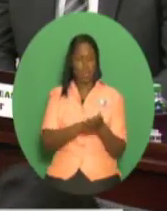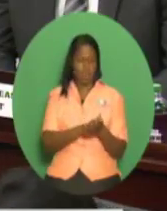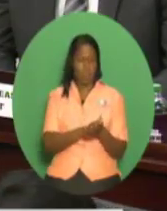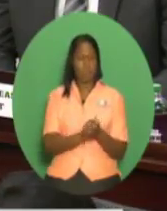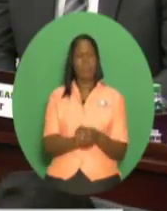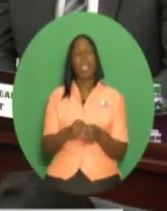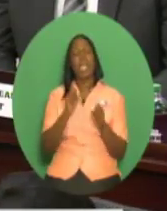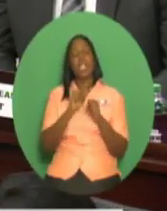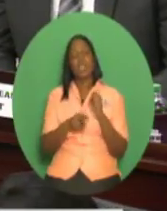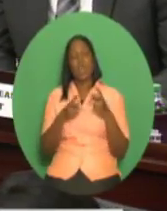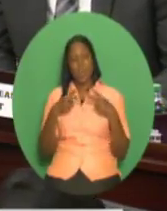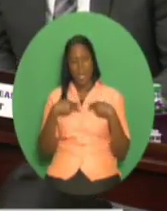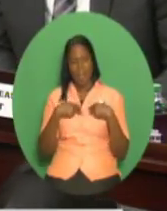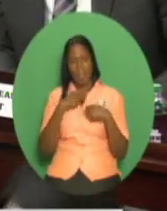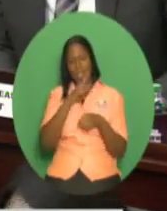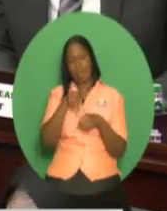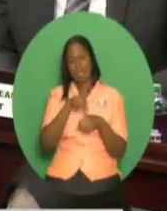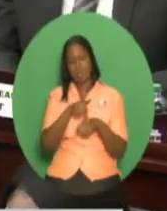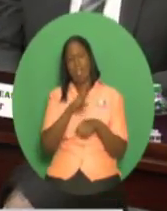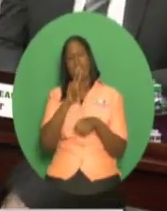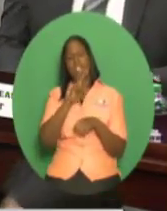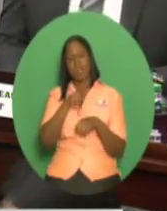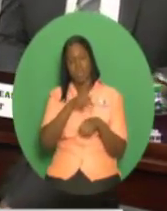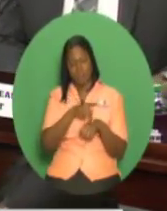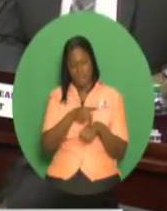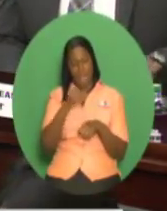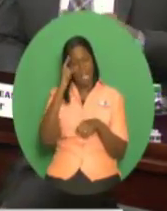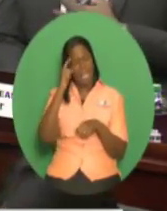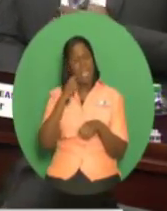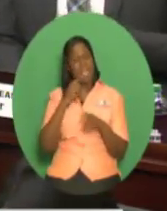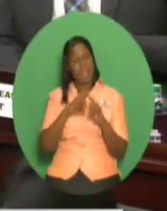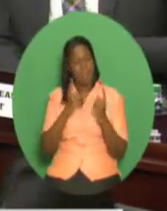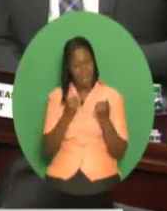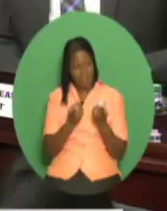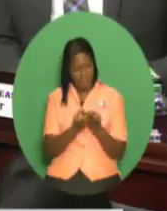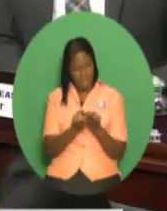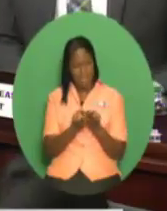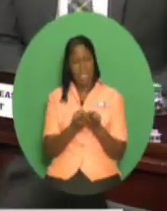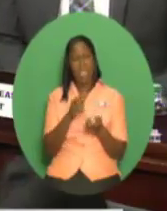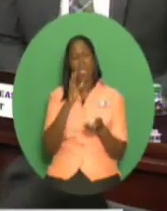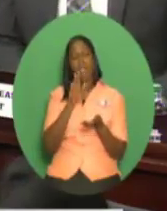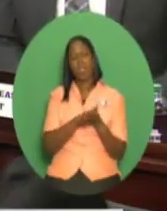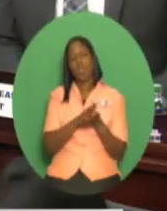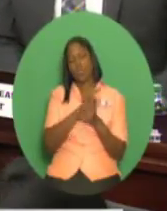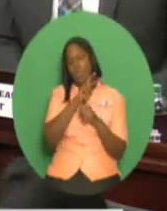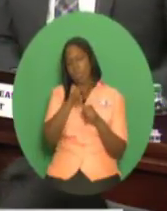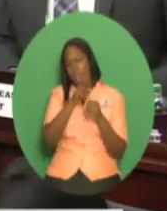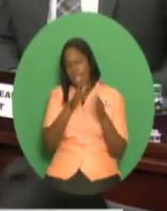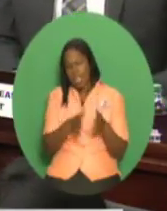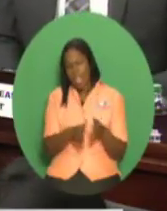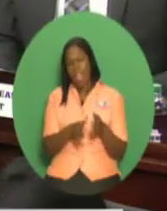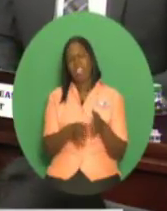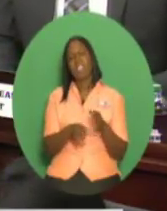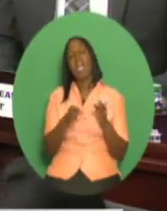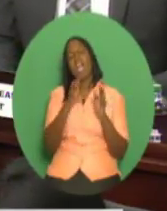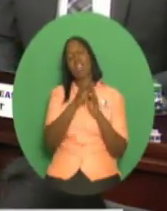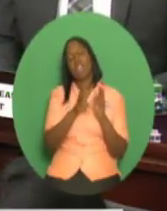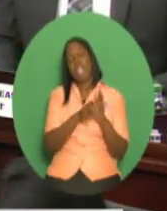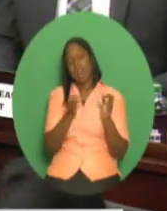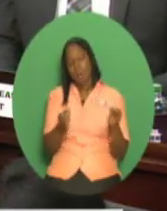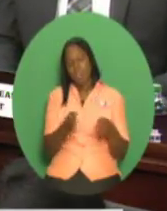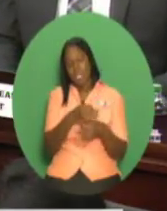principals, our vice principals, our heads of departments, our school supervisors, our curriculum officers, all